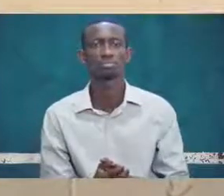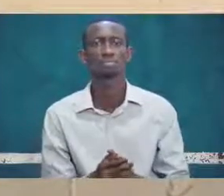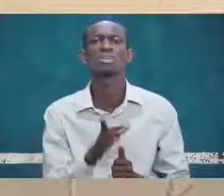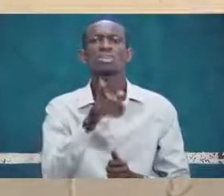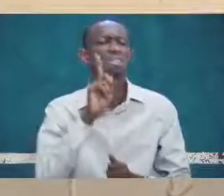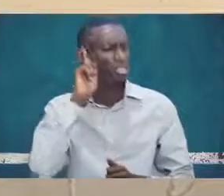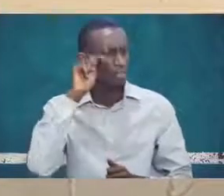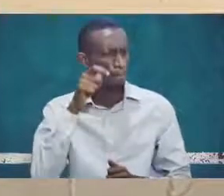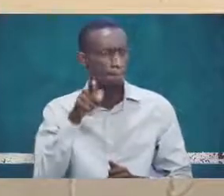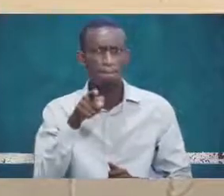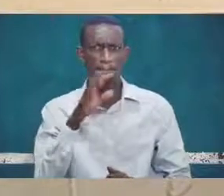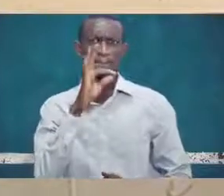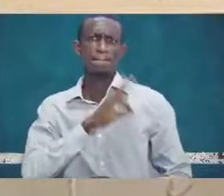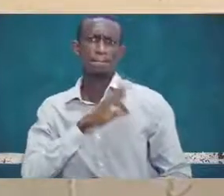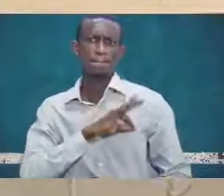2.